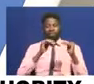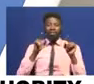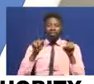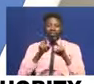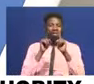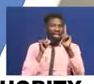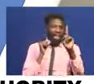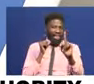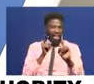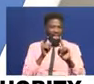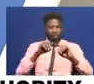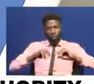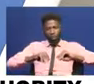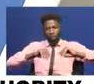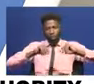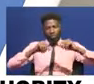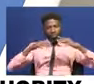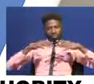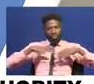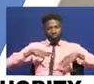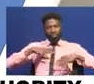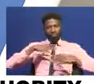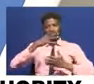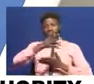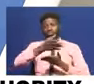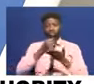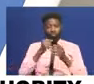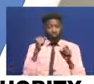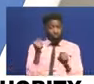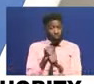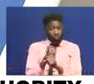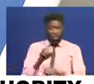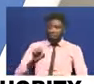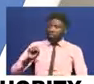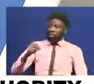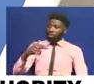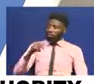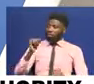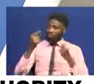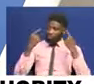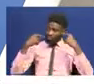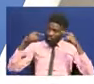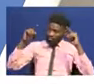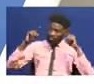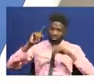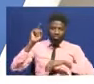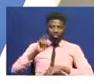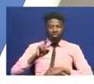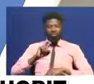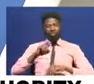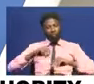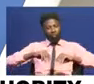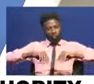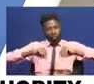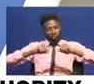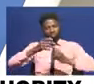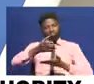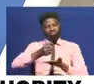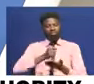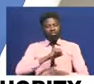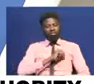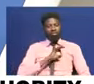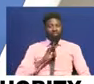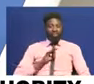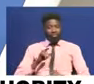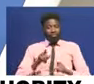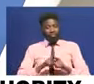people for the job, because for us to succeed as a Social Health Authority, we've got the best people for the job. Again, in terms of management and administration,